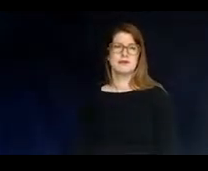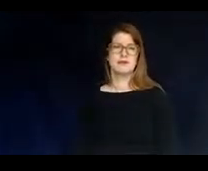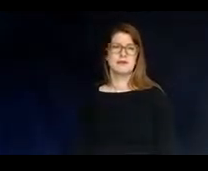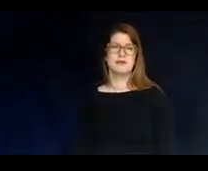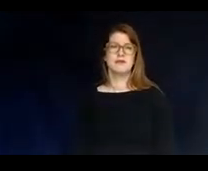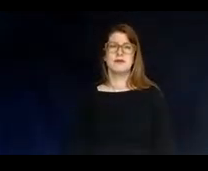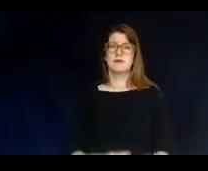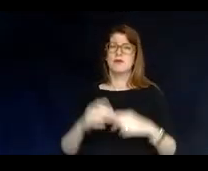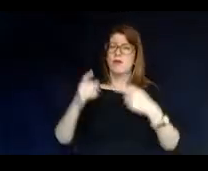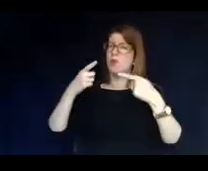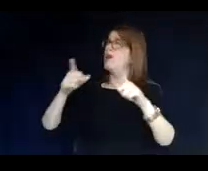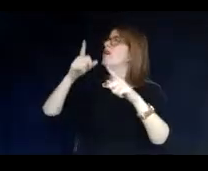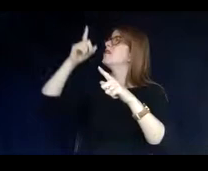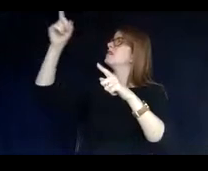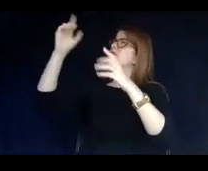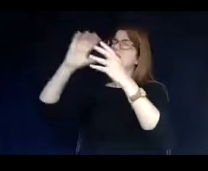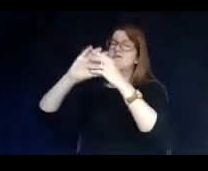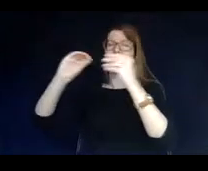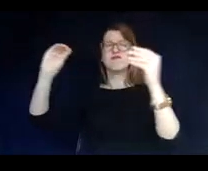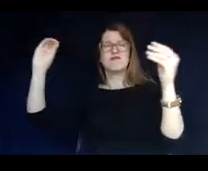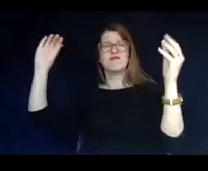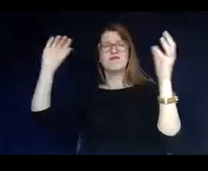life. And as you